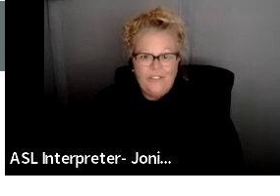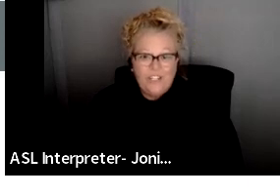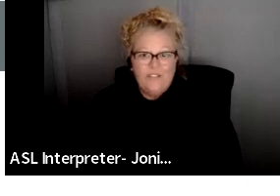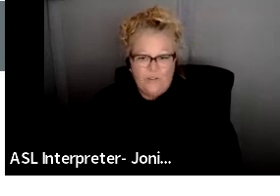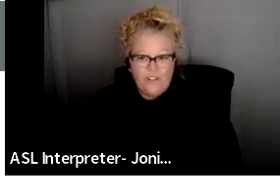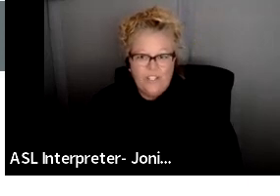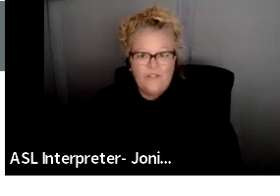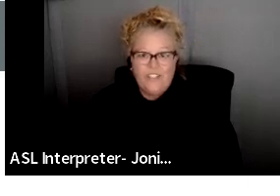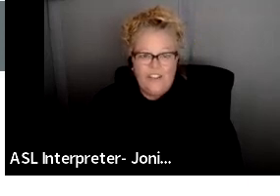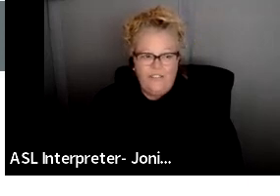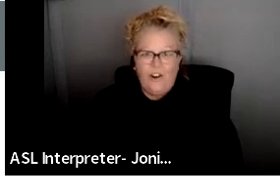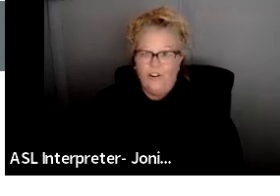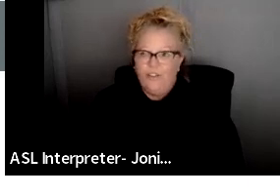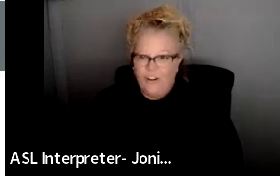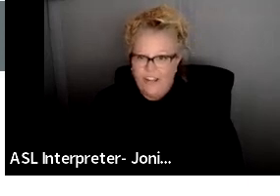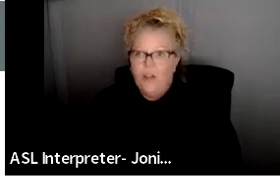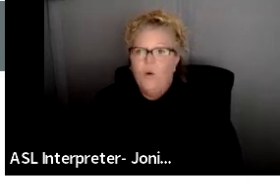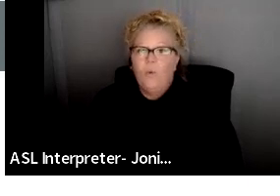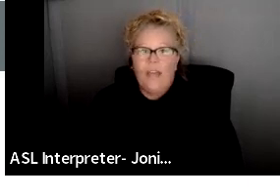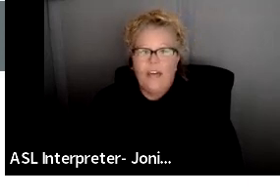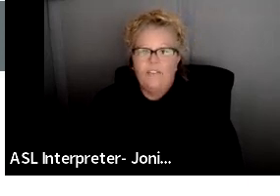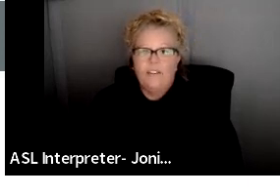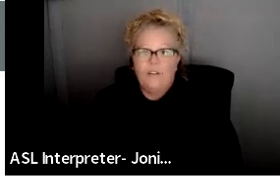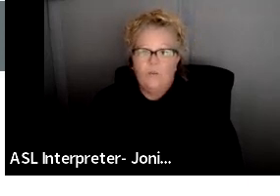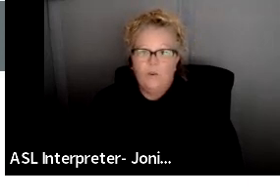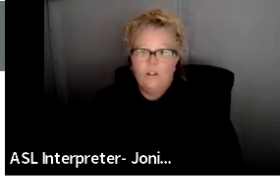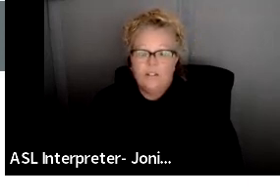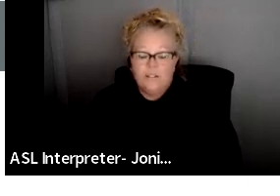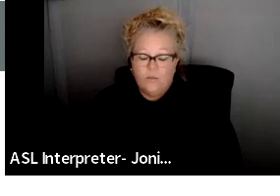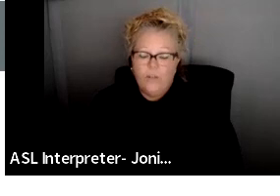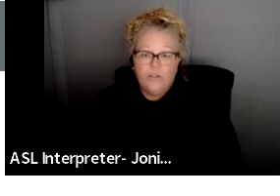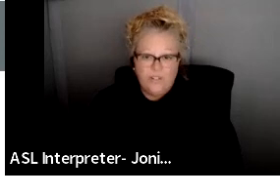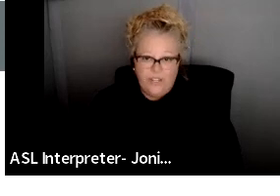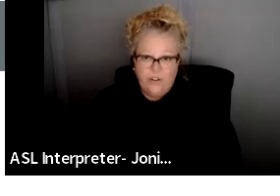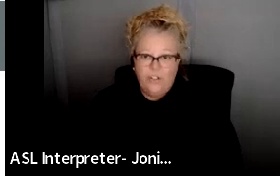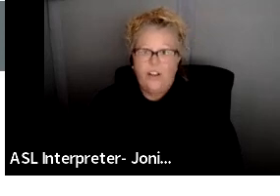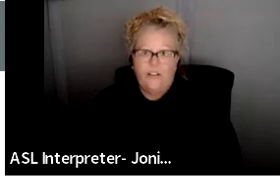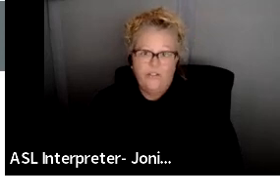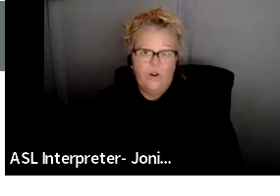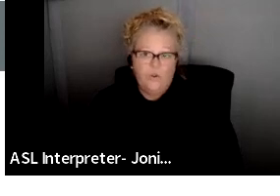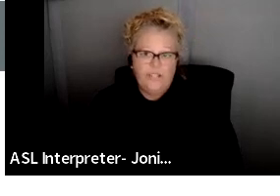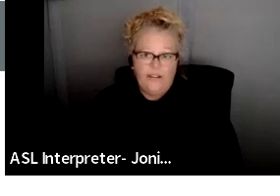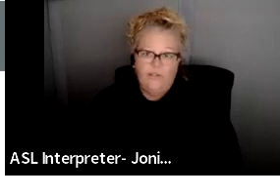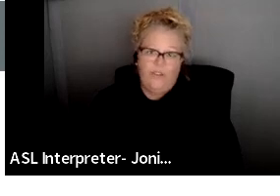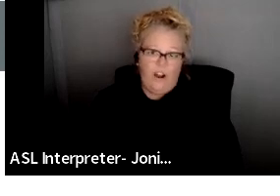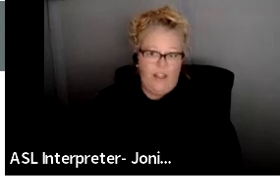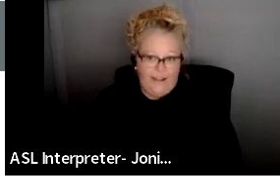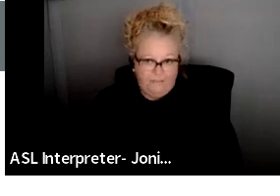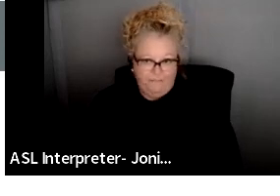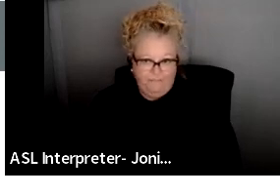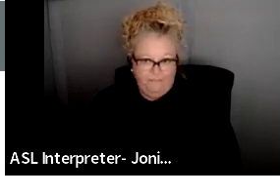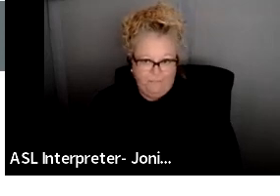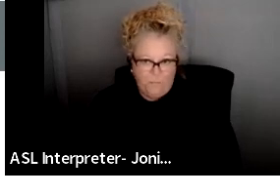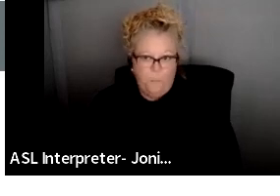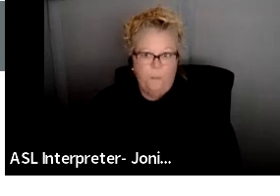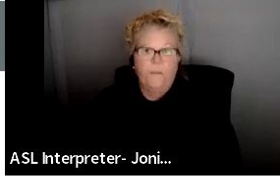at the Division of Services for the Deaf and Hard of Hearing, we have regional centers that cover the whole state of North Carolina.